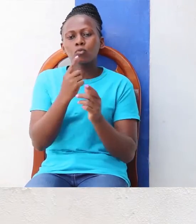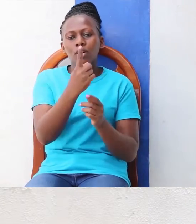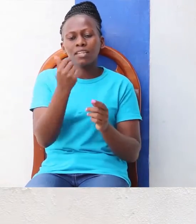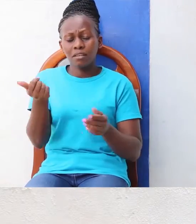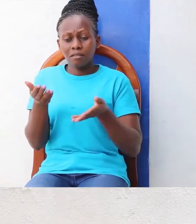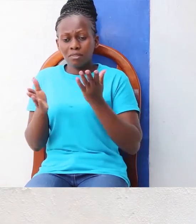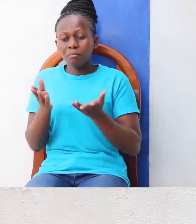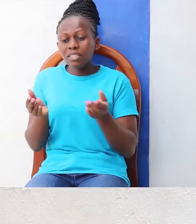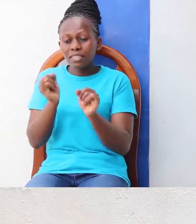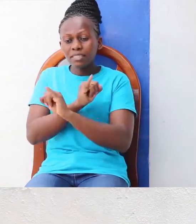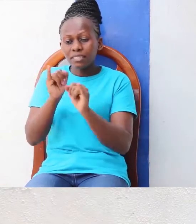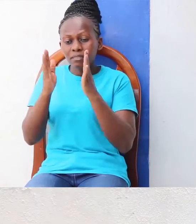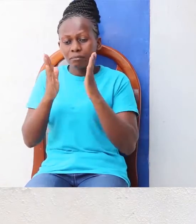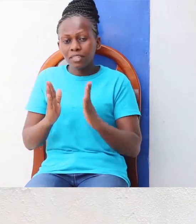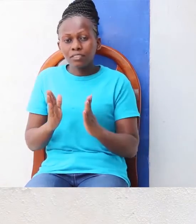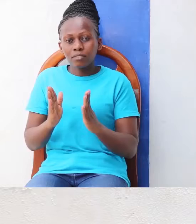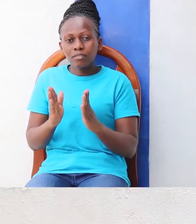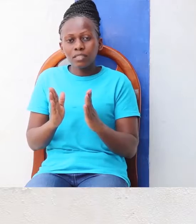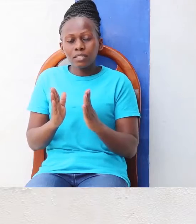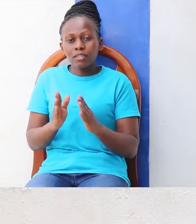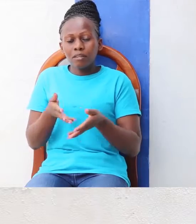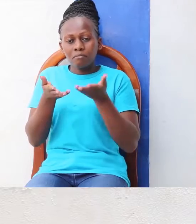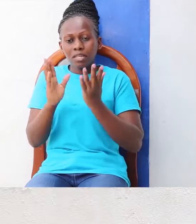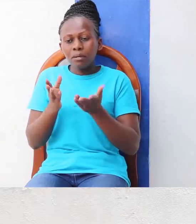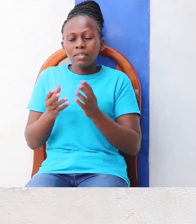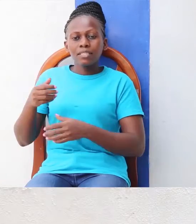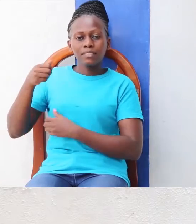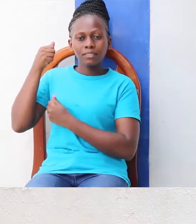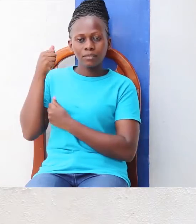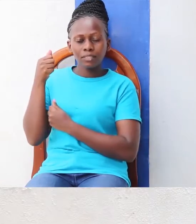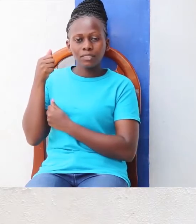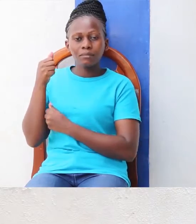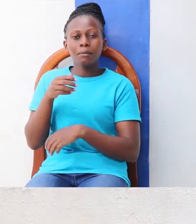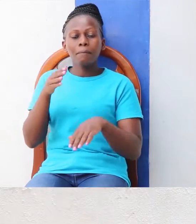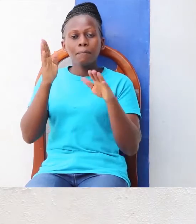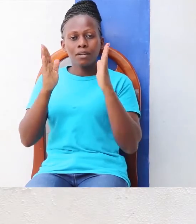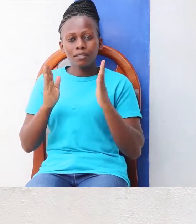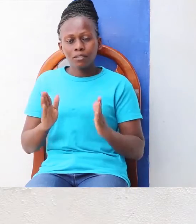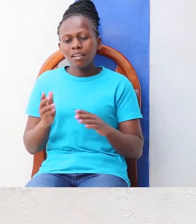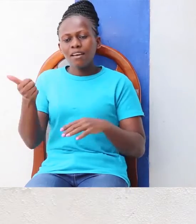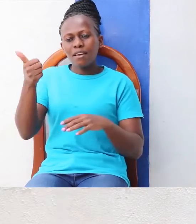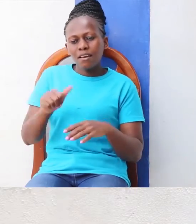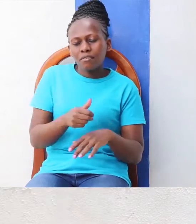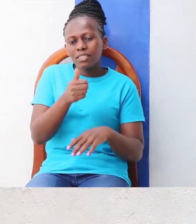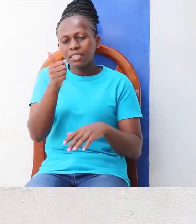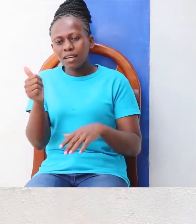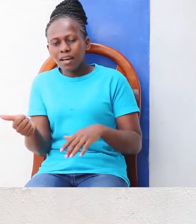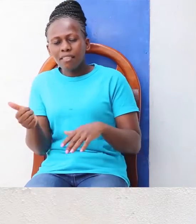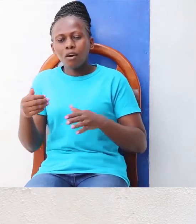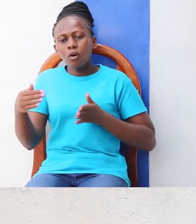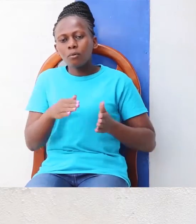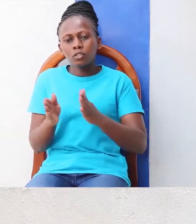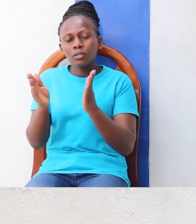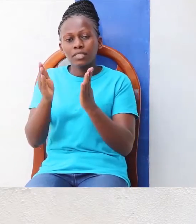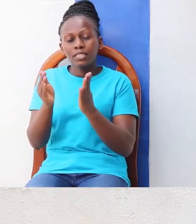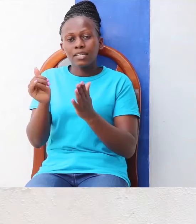the cleaner who is in that church, may it be the security person, and every other opportunity. It's